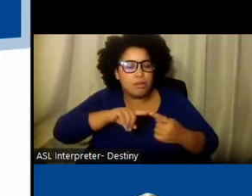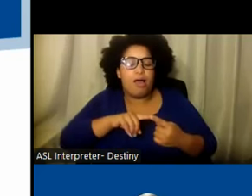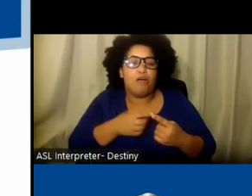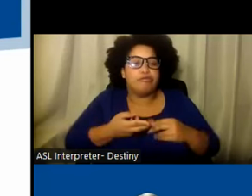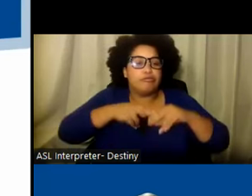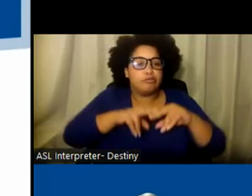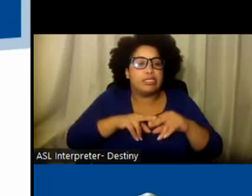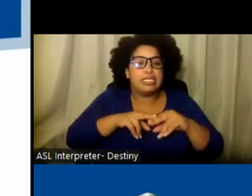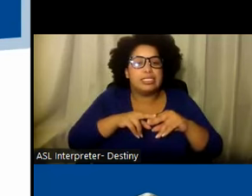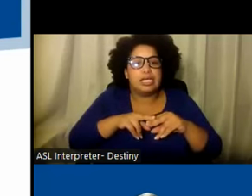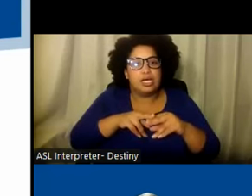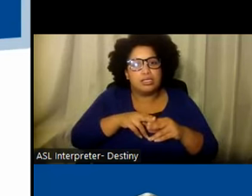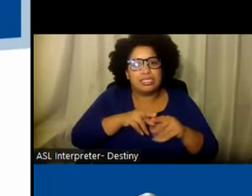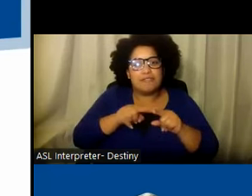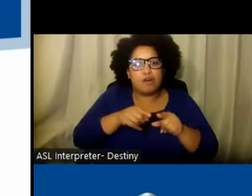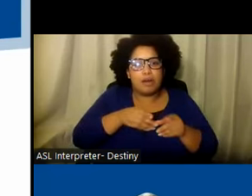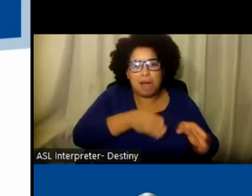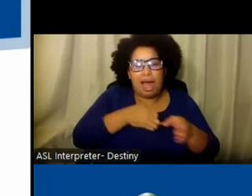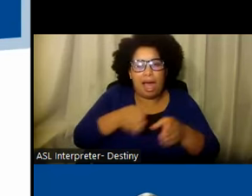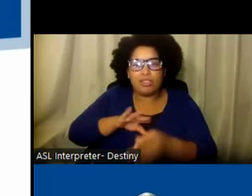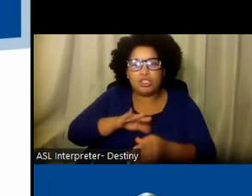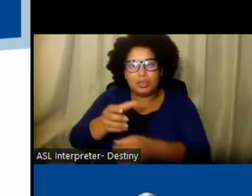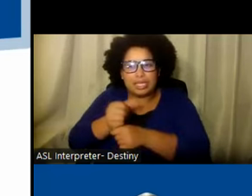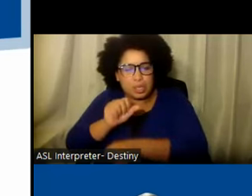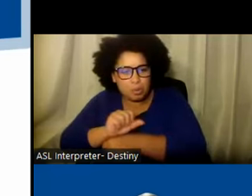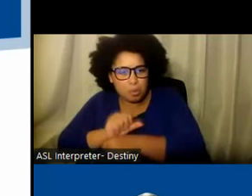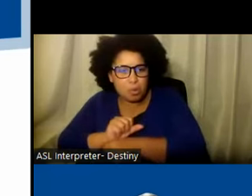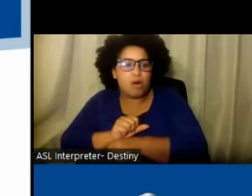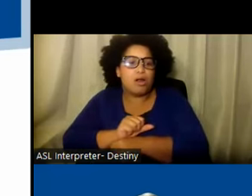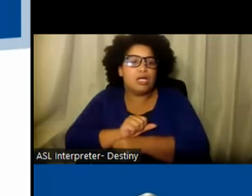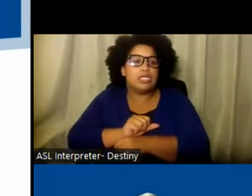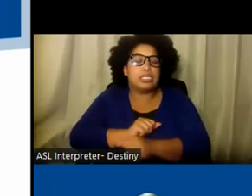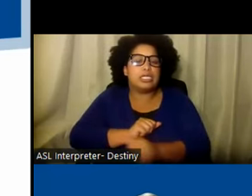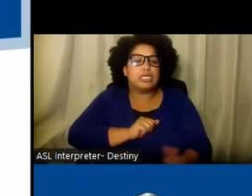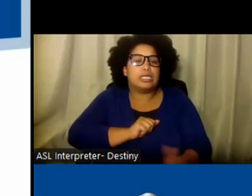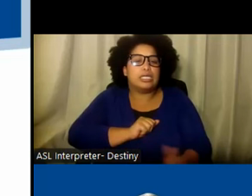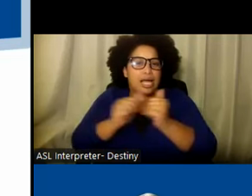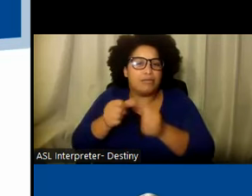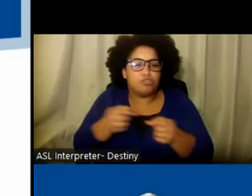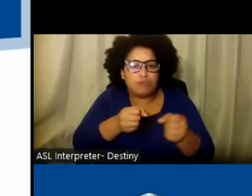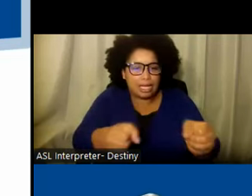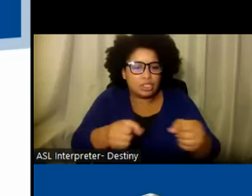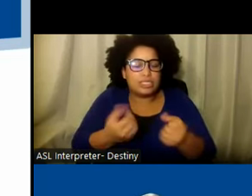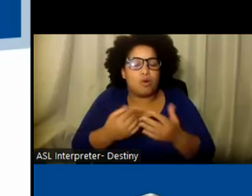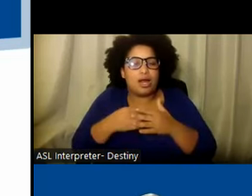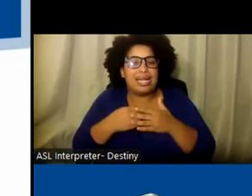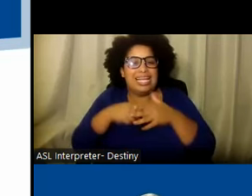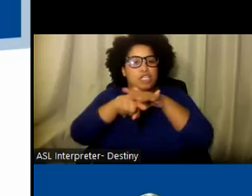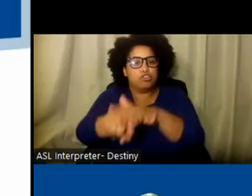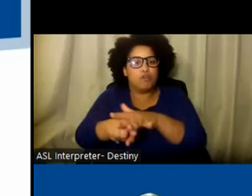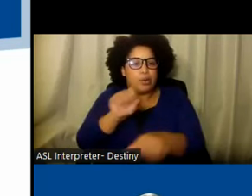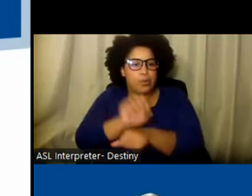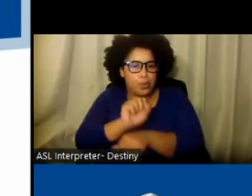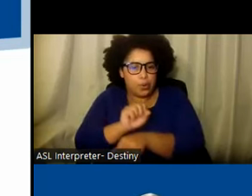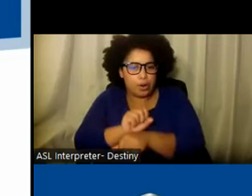increasing pathways to employment, competitive strategies to get to competitive integrated employment, and other things, including